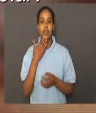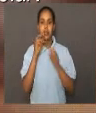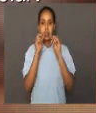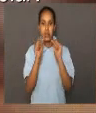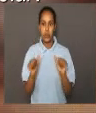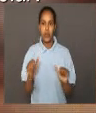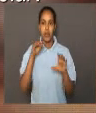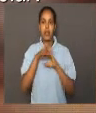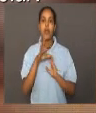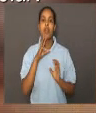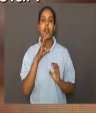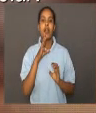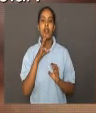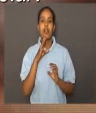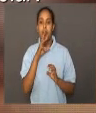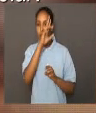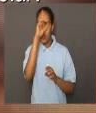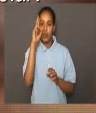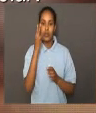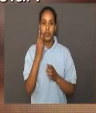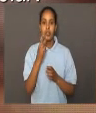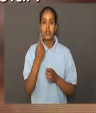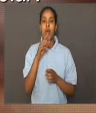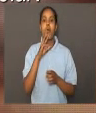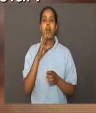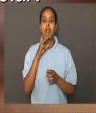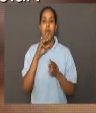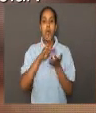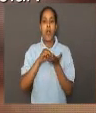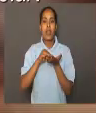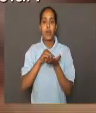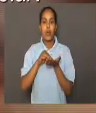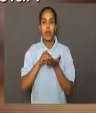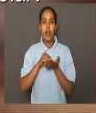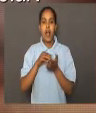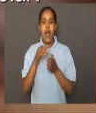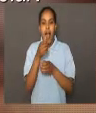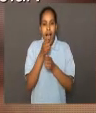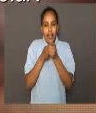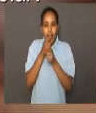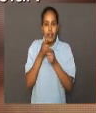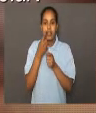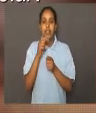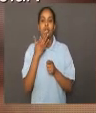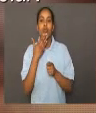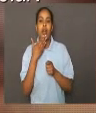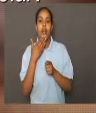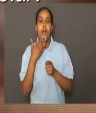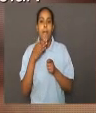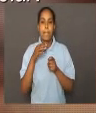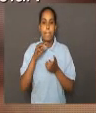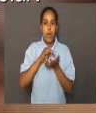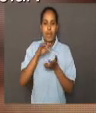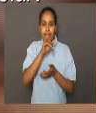Sugar dissolves in water because the water molecules attract the sugar